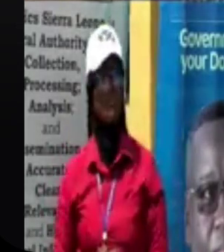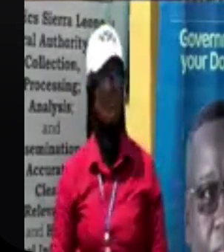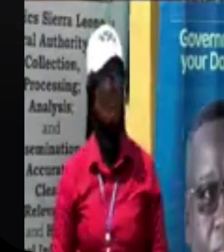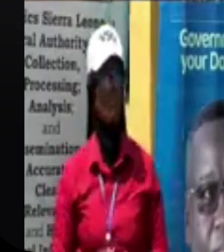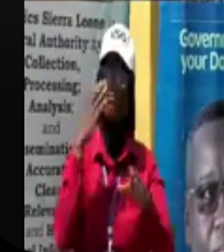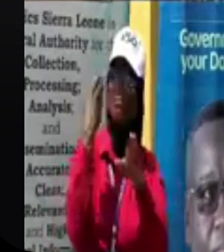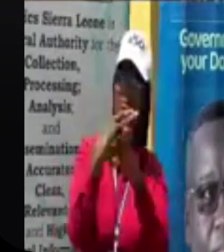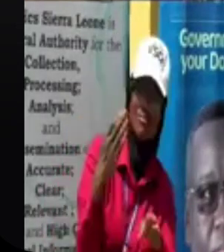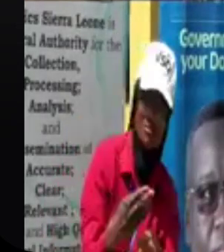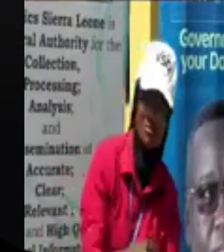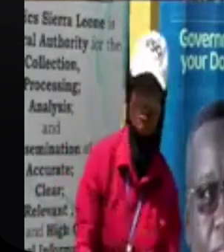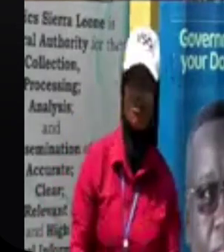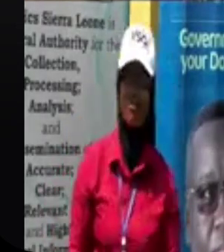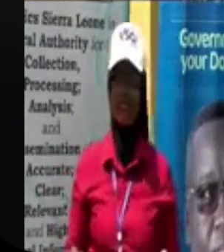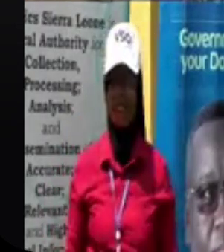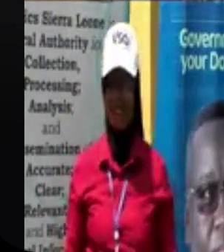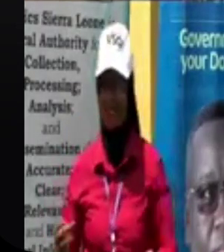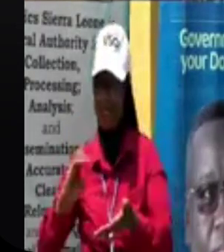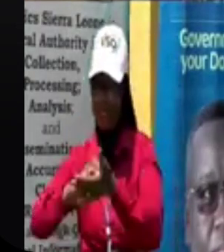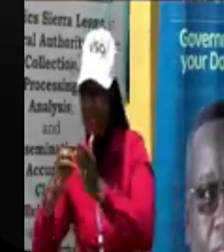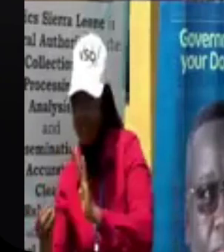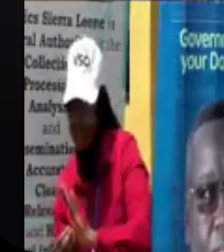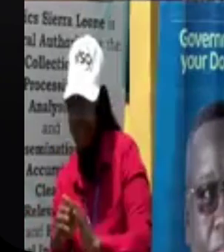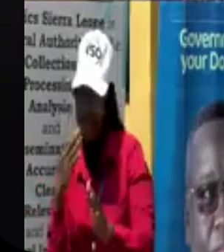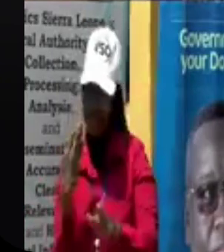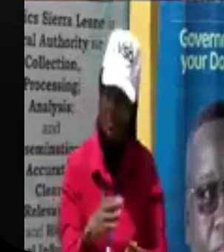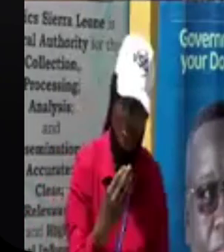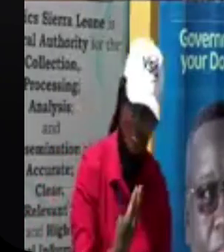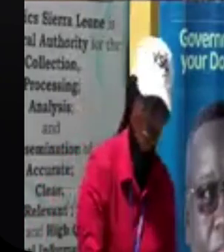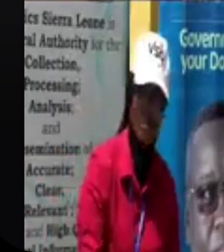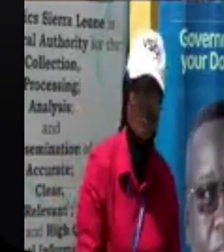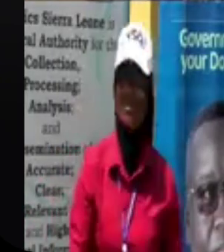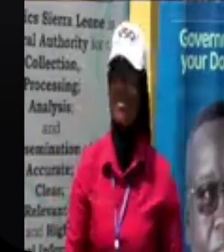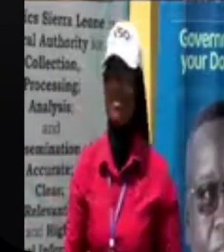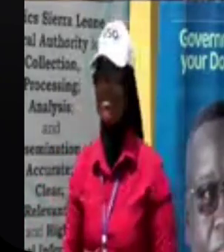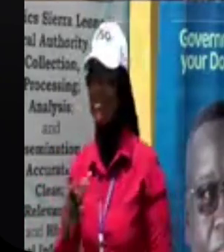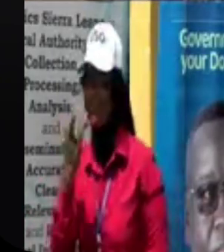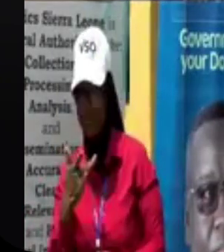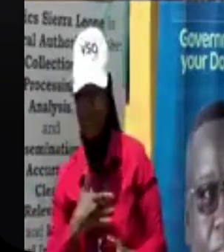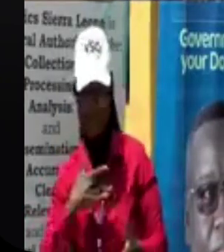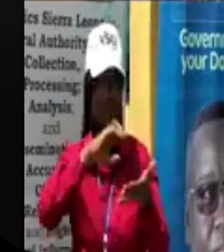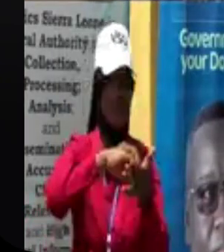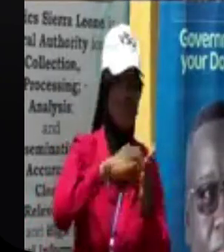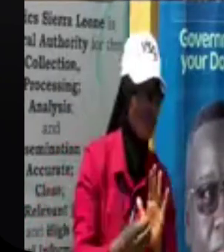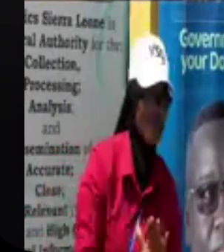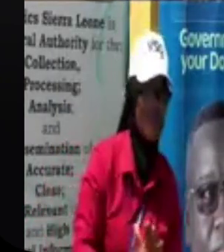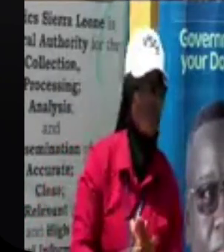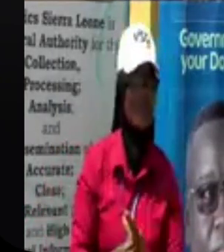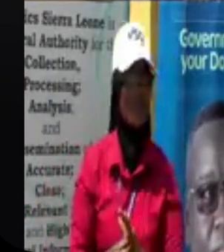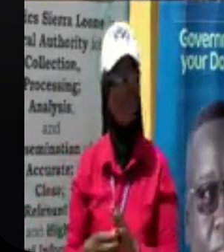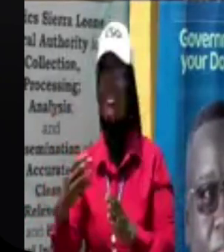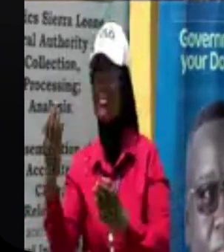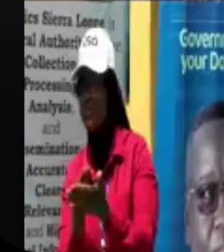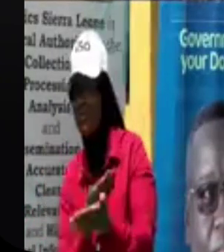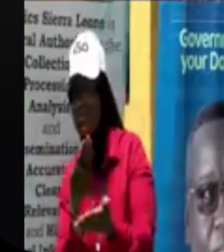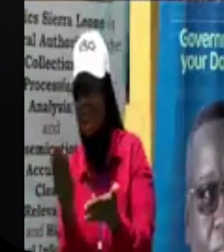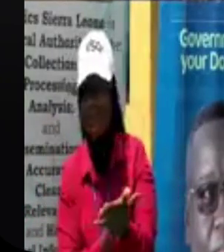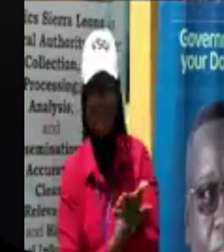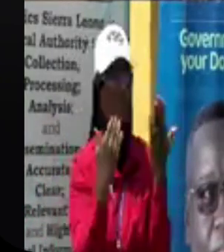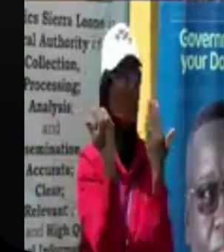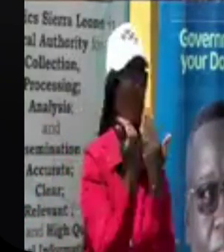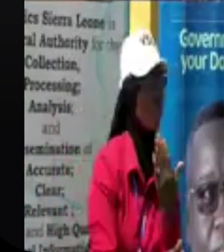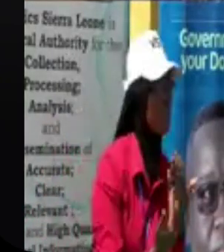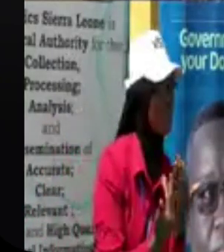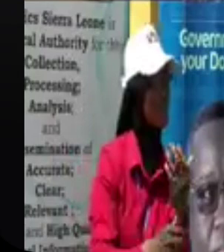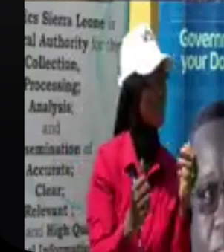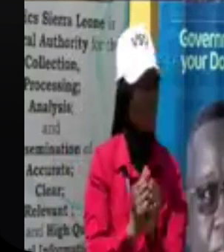Cassava out of married cake, out of cassava, birthday cake, chips, bread, what other